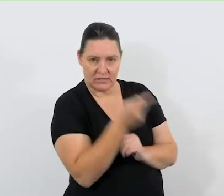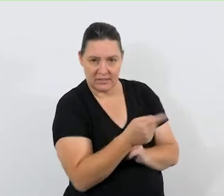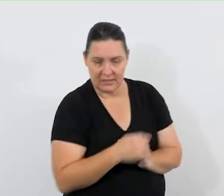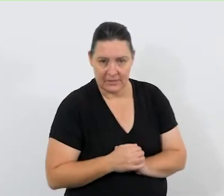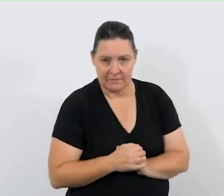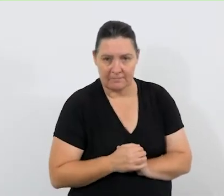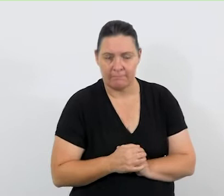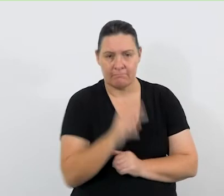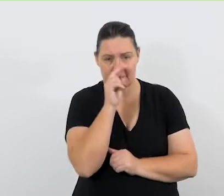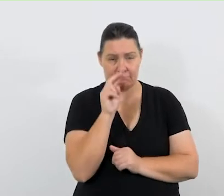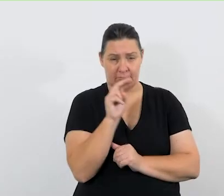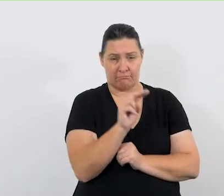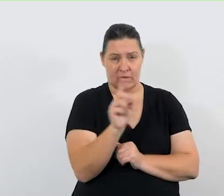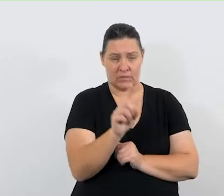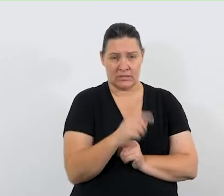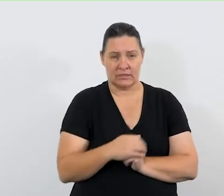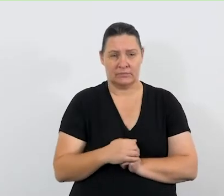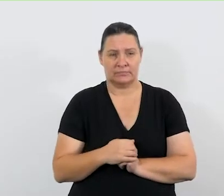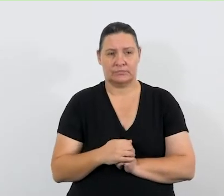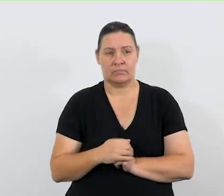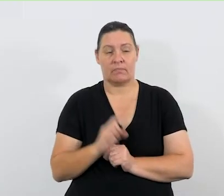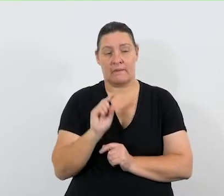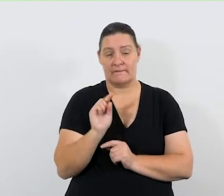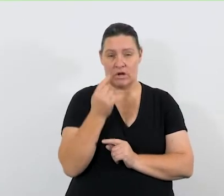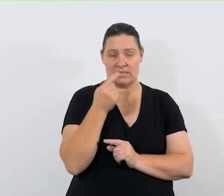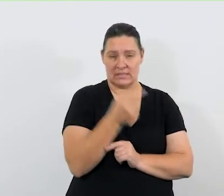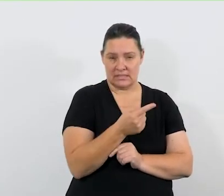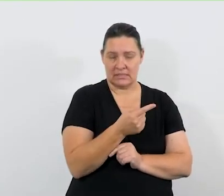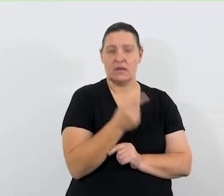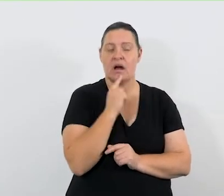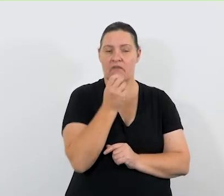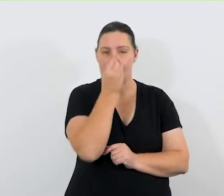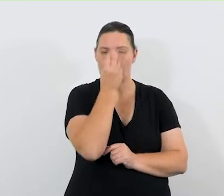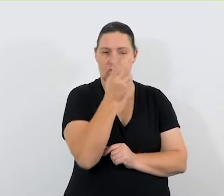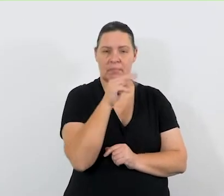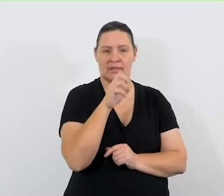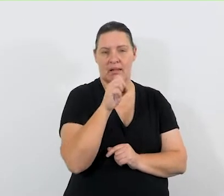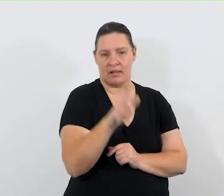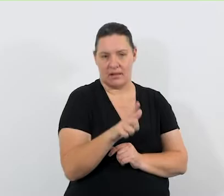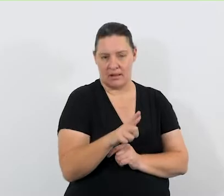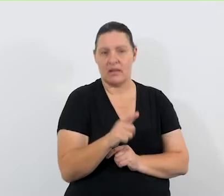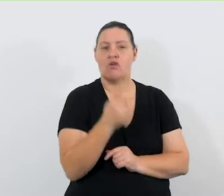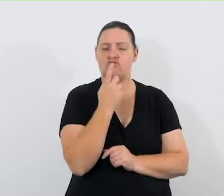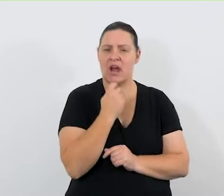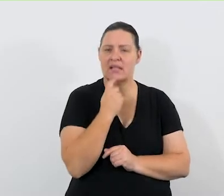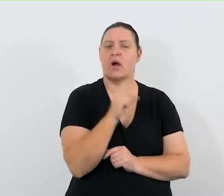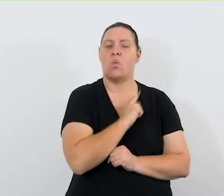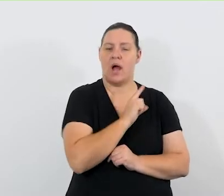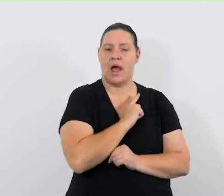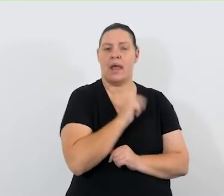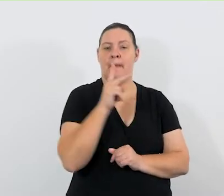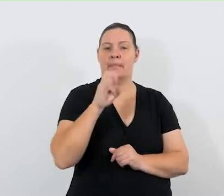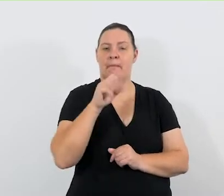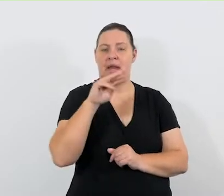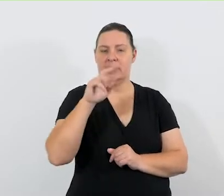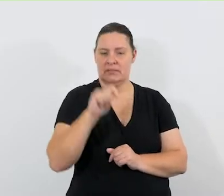the rose. So what you are looking at here, this first one, this is the rose petals. They are red due to